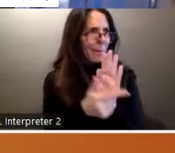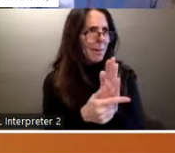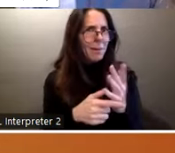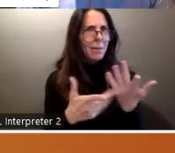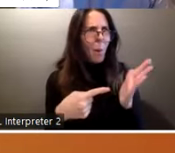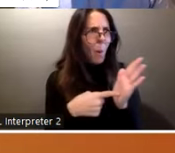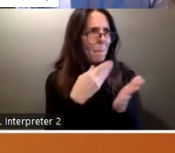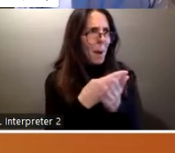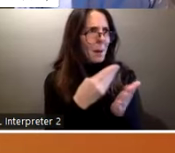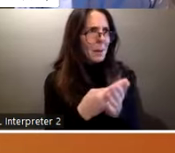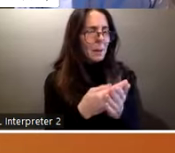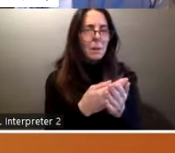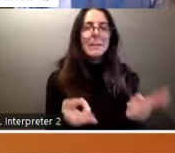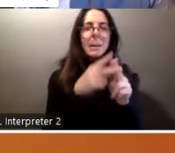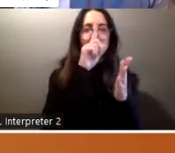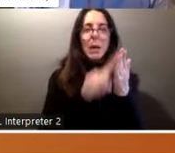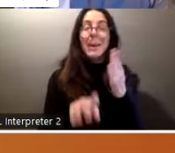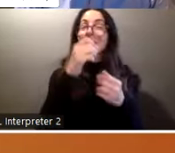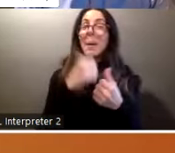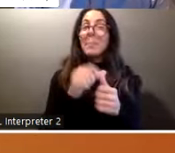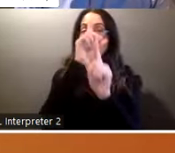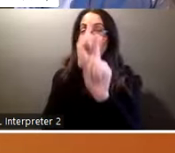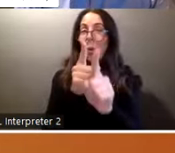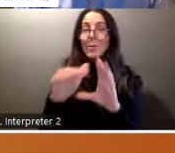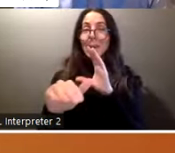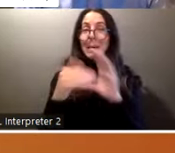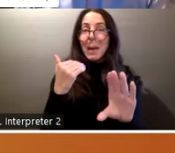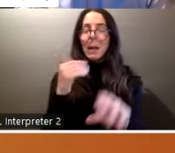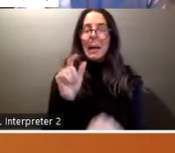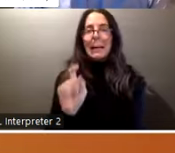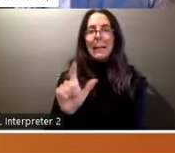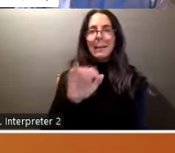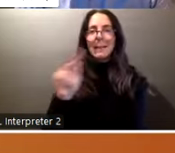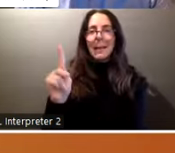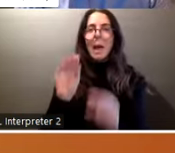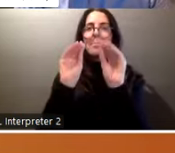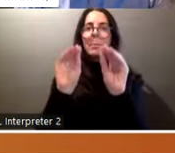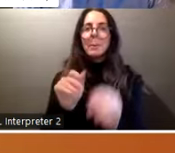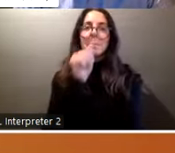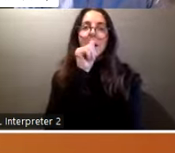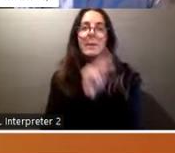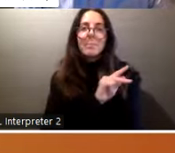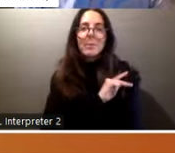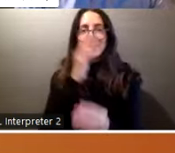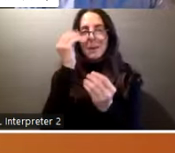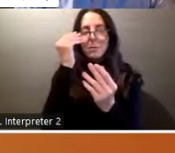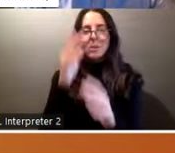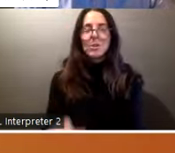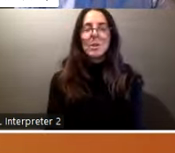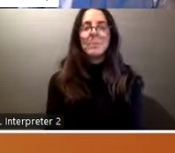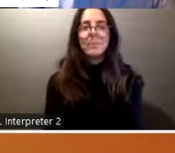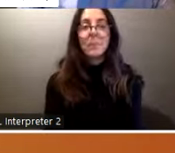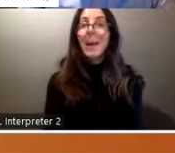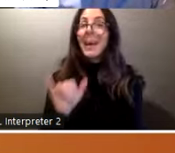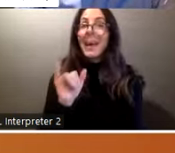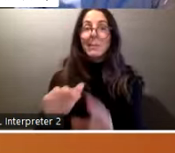the main goal here is to get you to click on the link and provide your credit card information. Unsolicited message, avoid clicking on links.